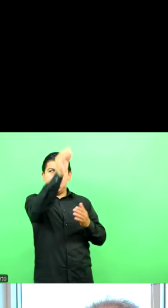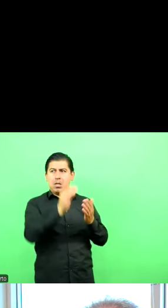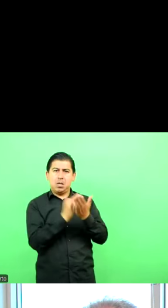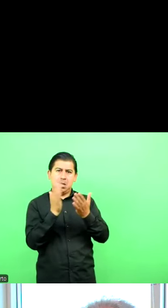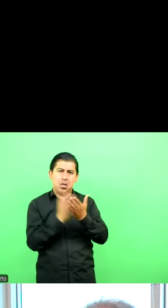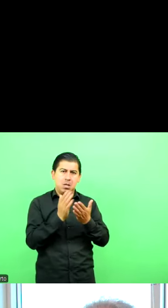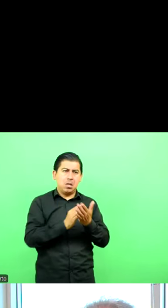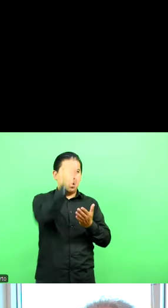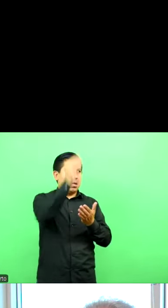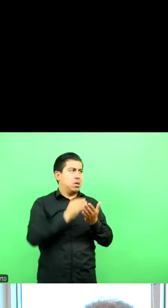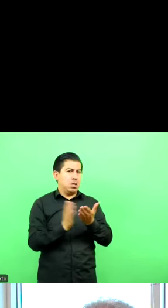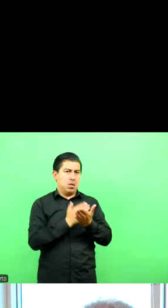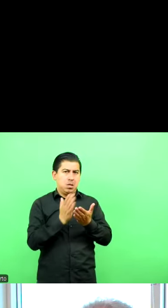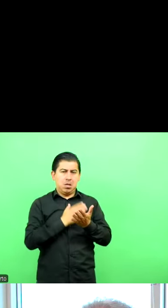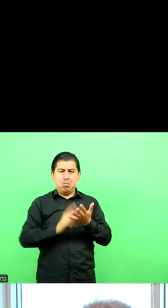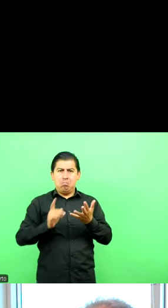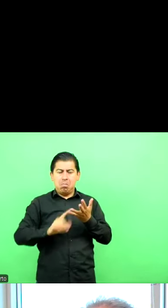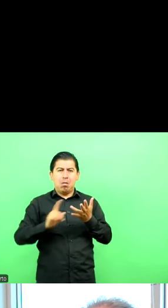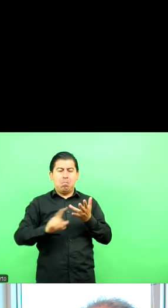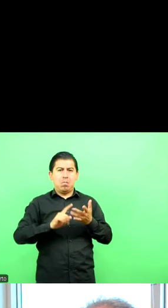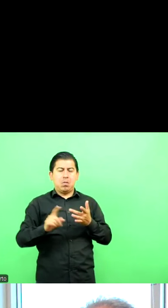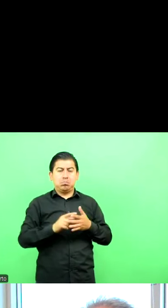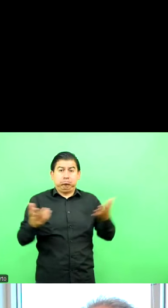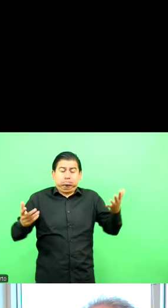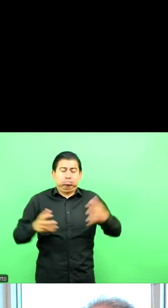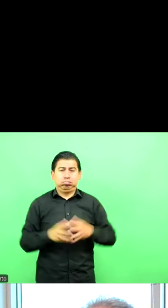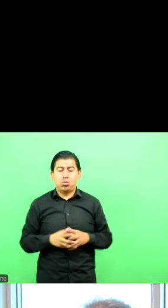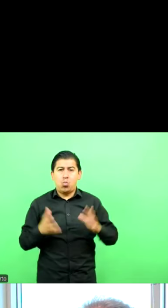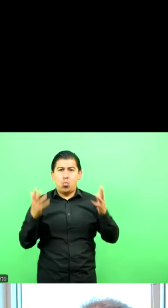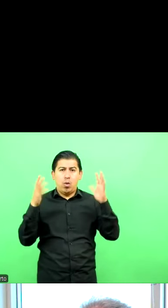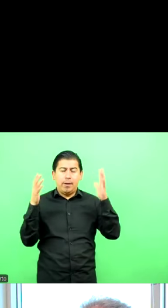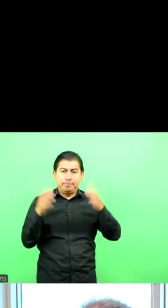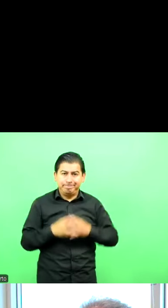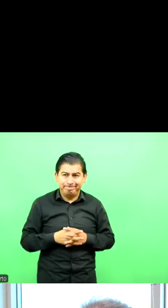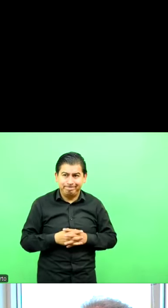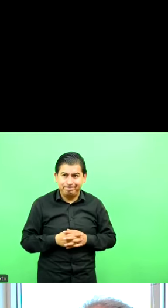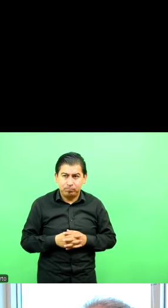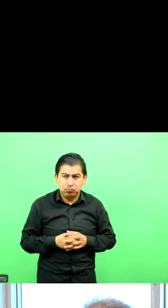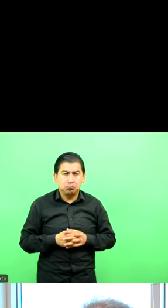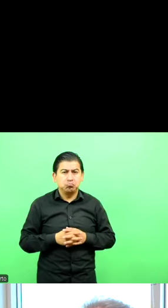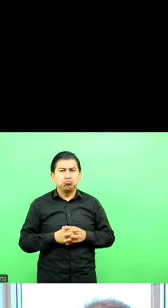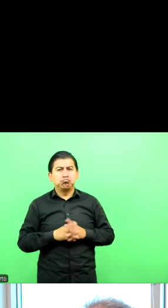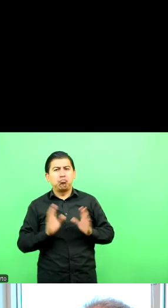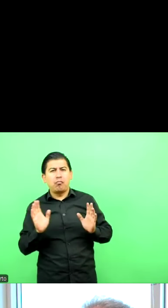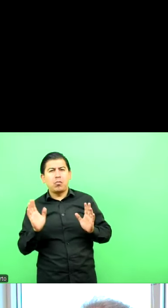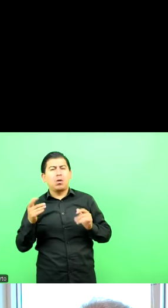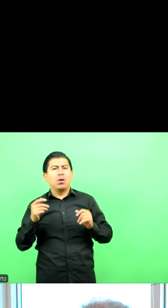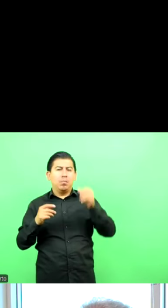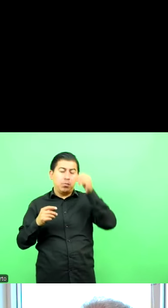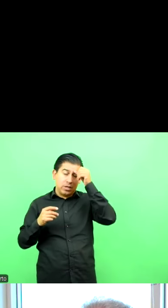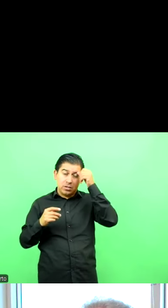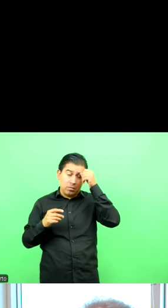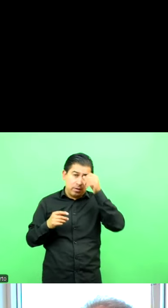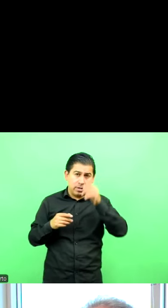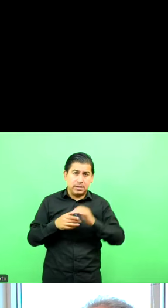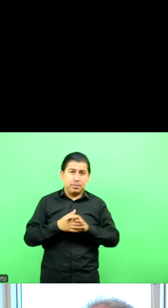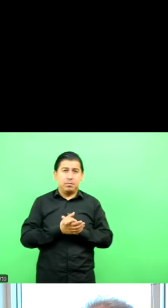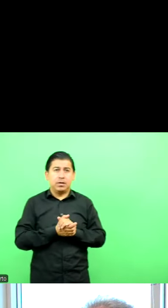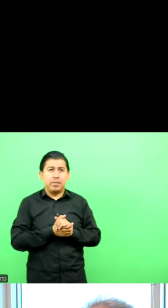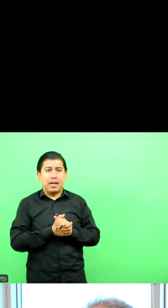resilience. Most of the literature is focused on preparedness, and most of the literature are conceptual, and there is